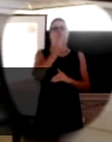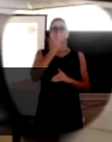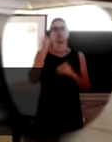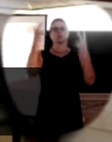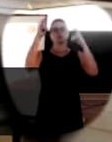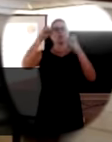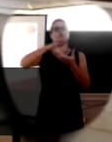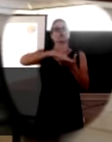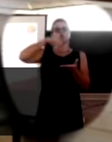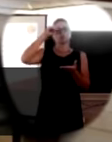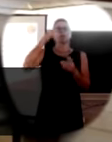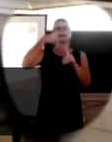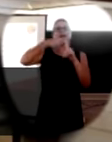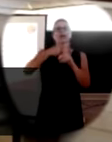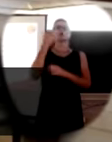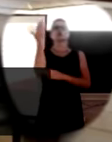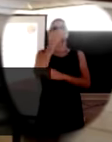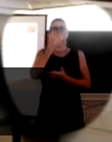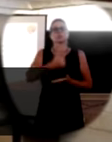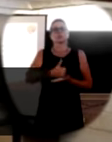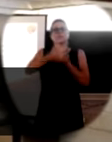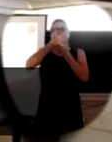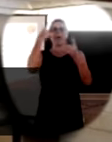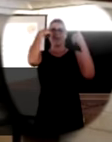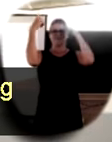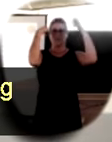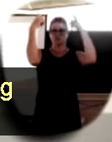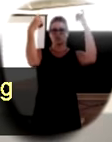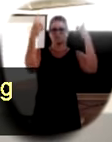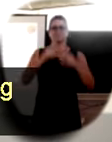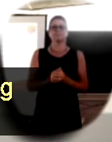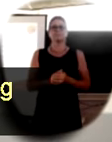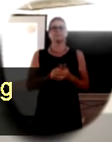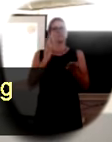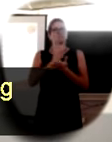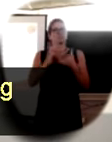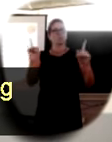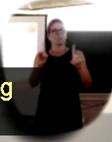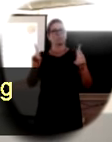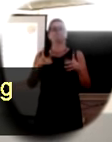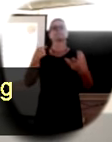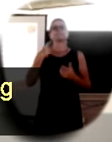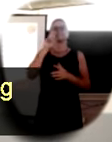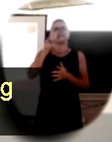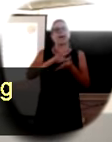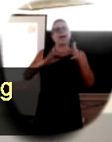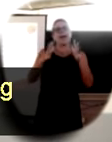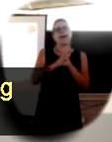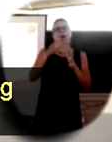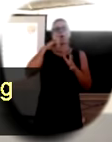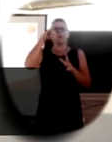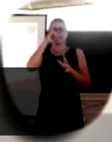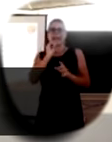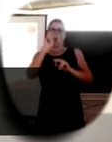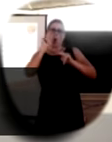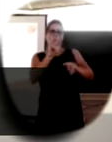called Students and School Support Innovations. Basically what we're doing is looking at how we encompass the